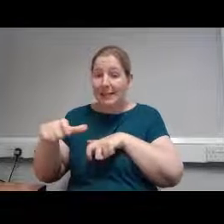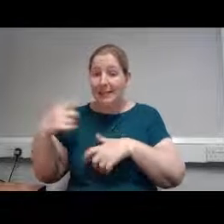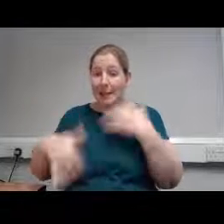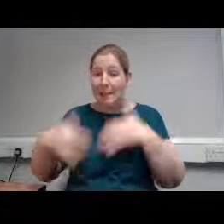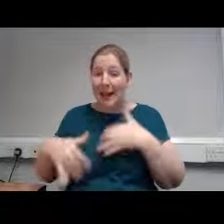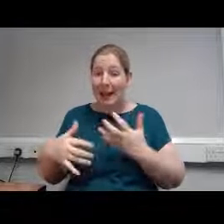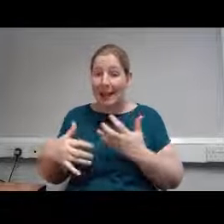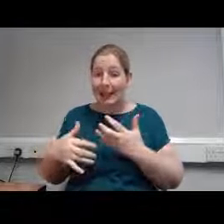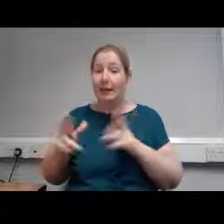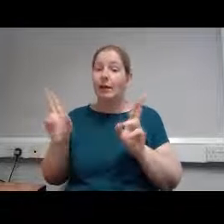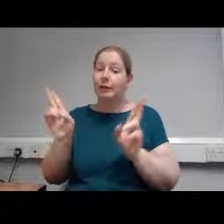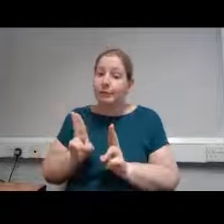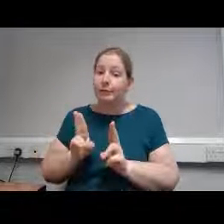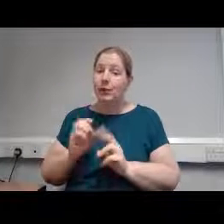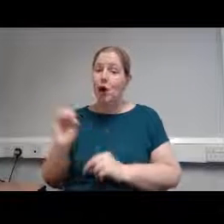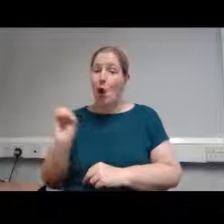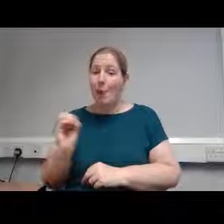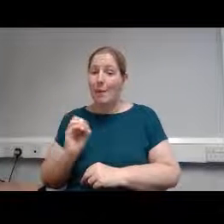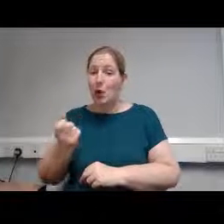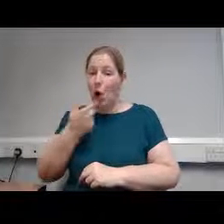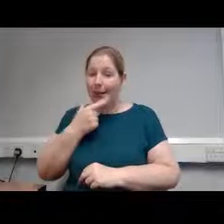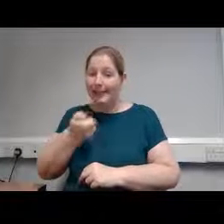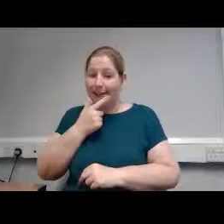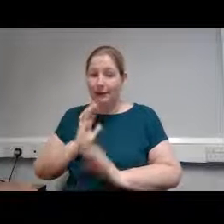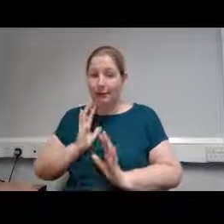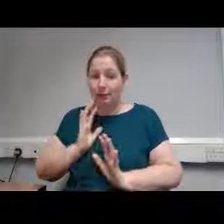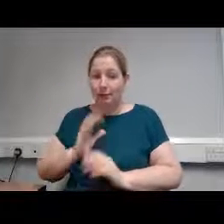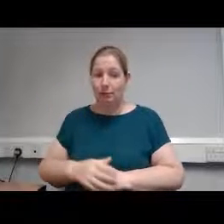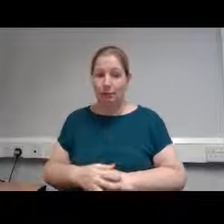reducing opioid analgesic use.